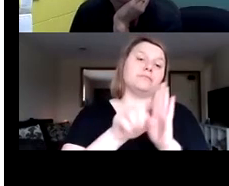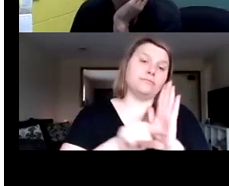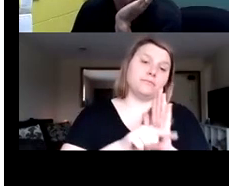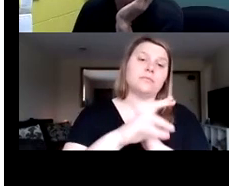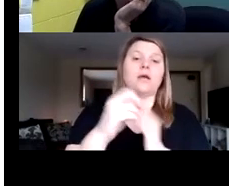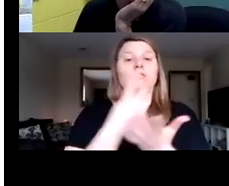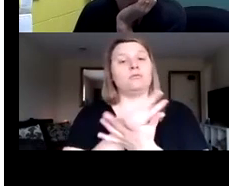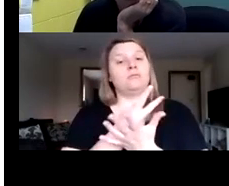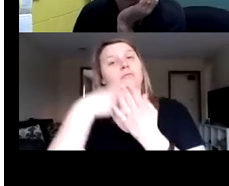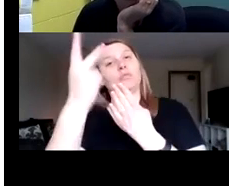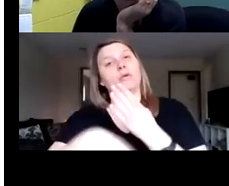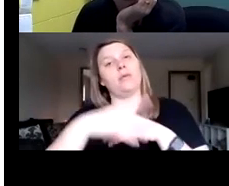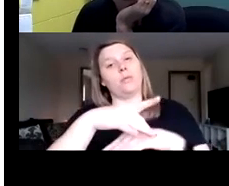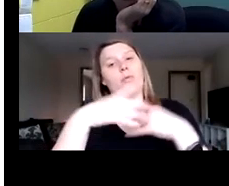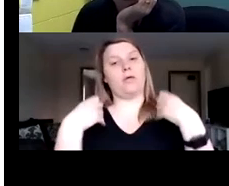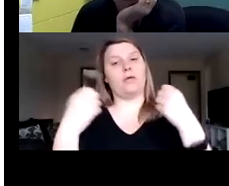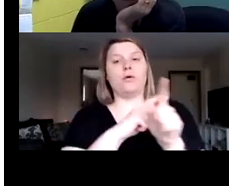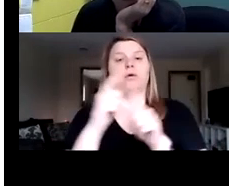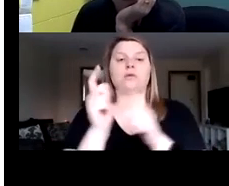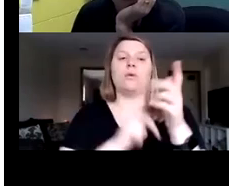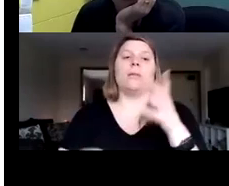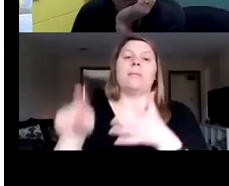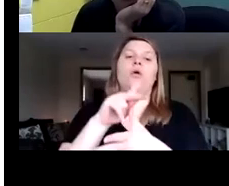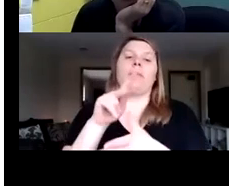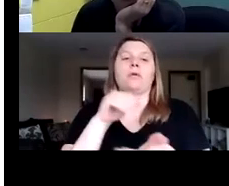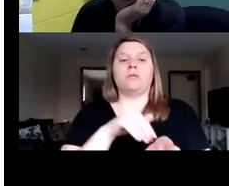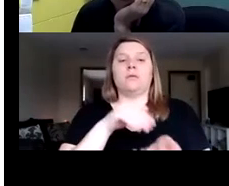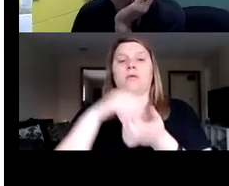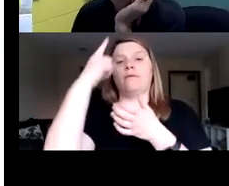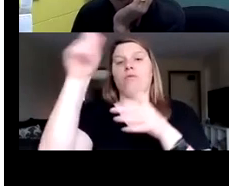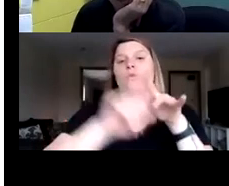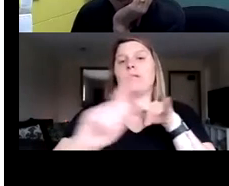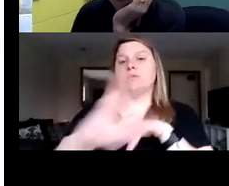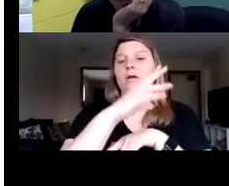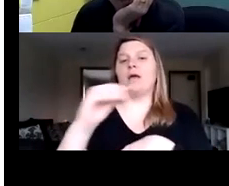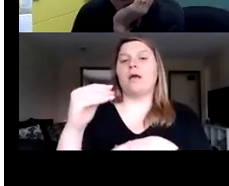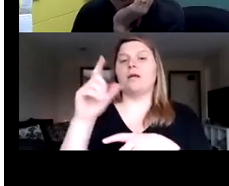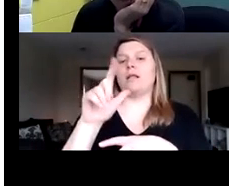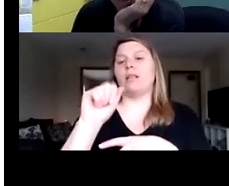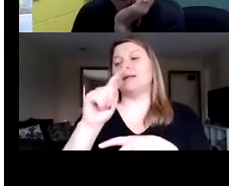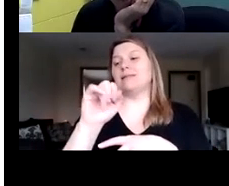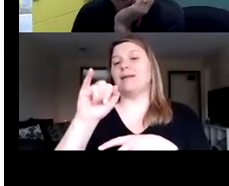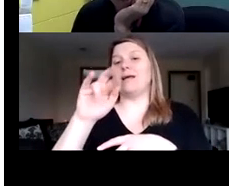well as serving as a primary care provider for refugees and the Latinx families.